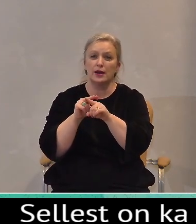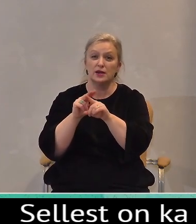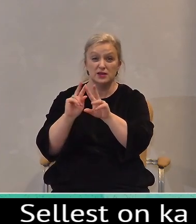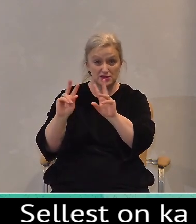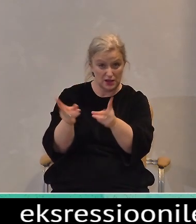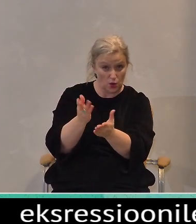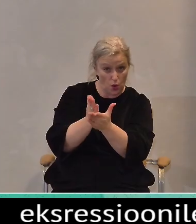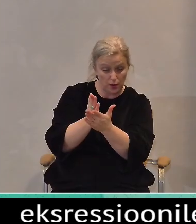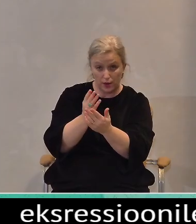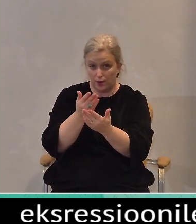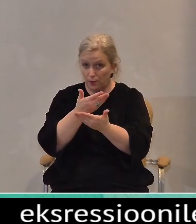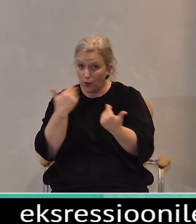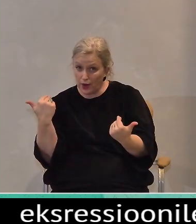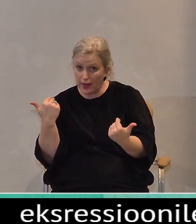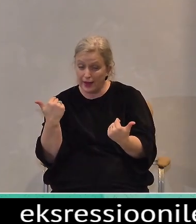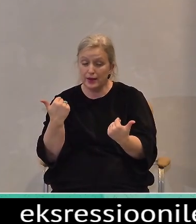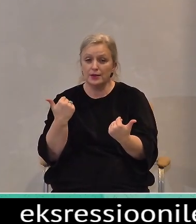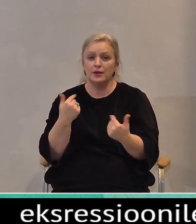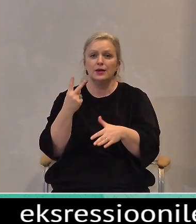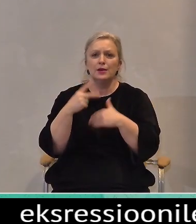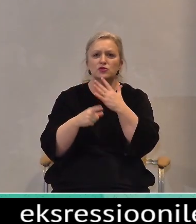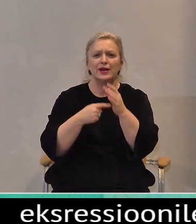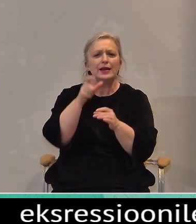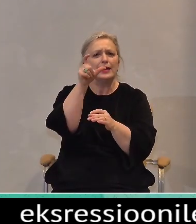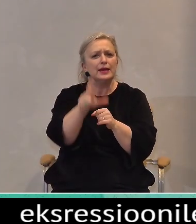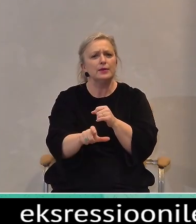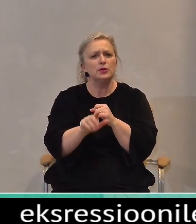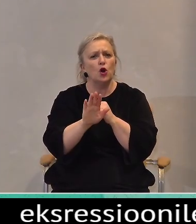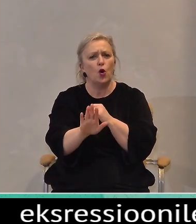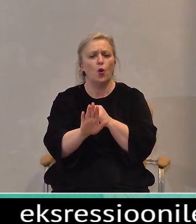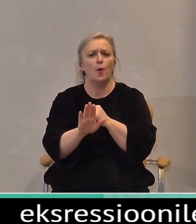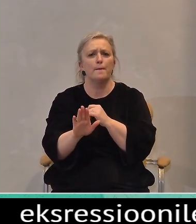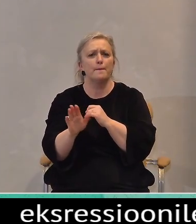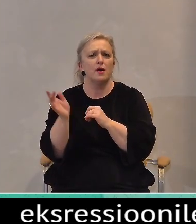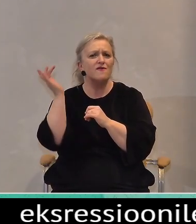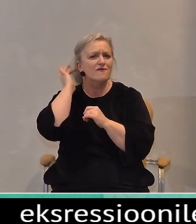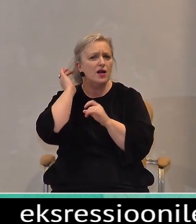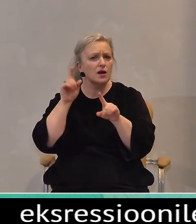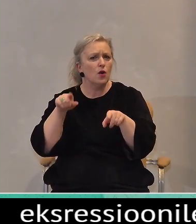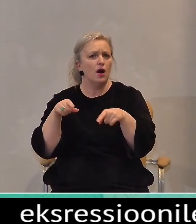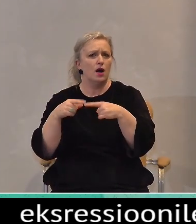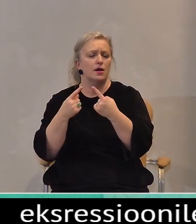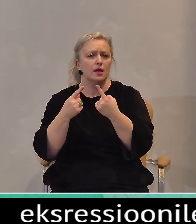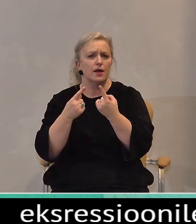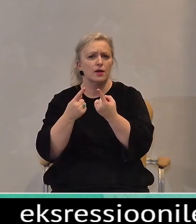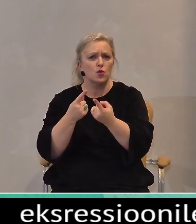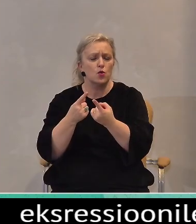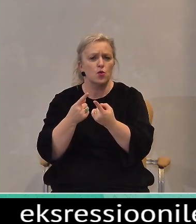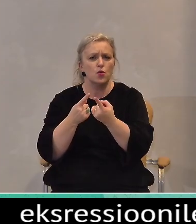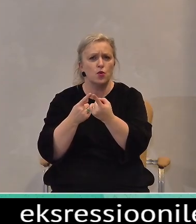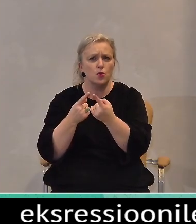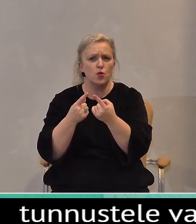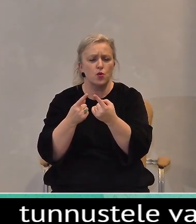effects of the mutations of these genes have any similarities. And finally,